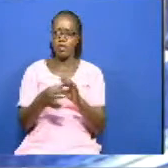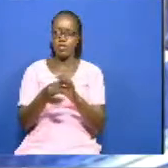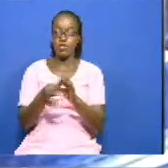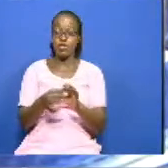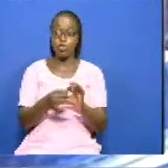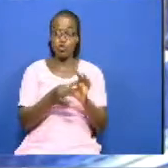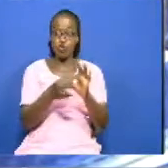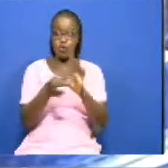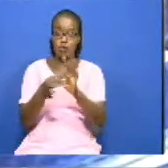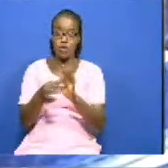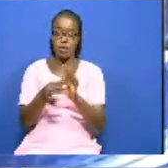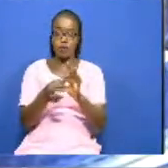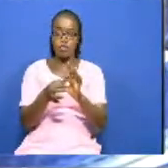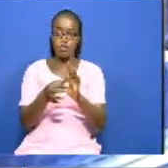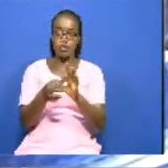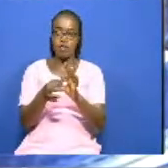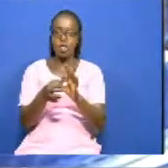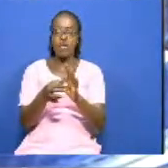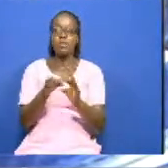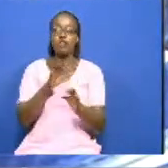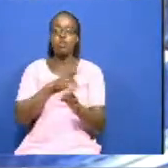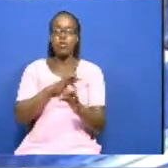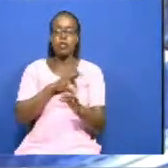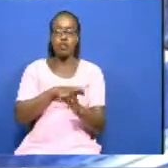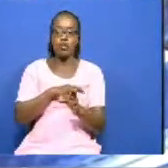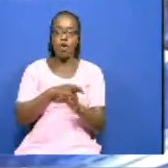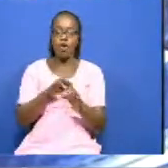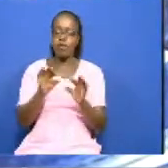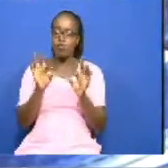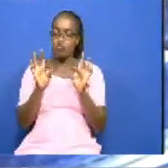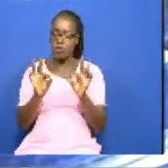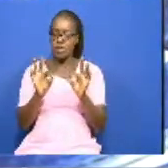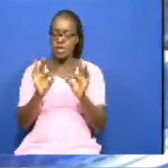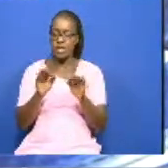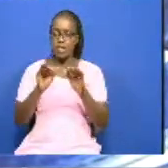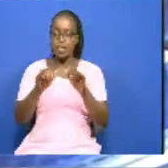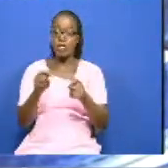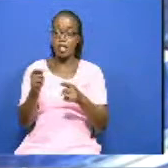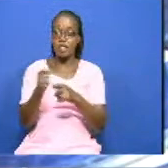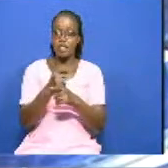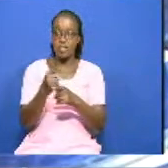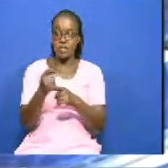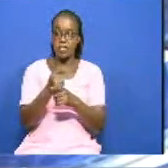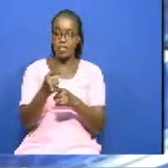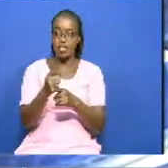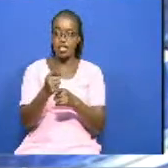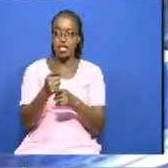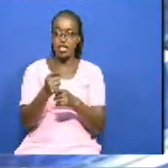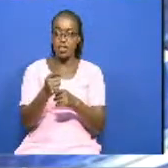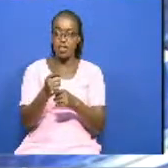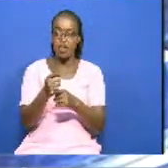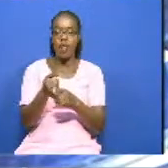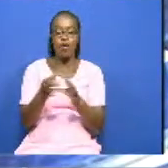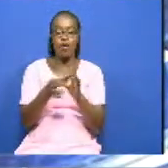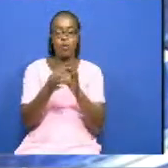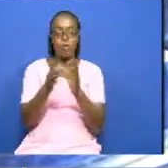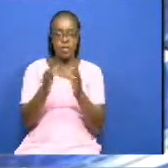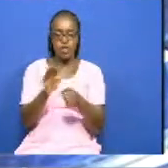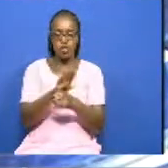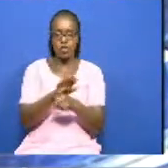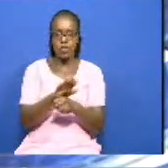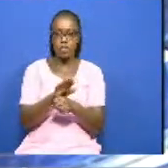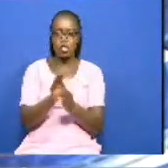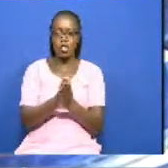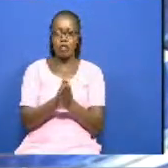cooperatives in order to leverage on modern apiculture training provided by the cooperatives. Speaking in Ngomeni Ward in Mwingi North constituency,